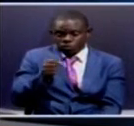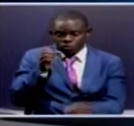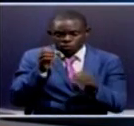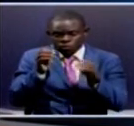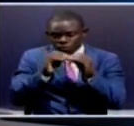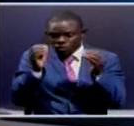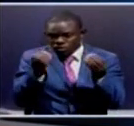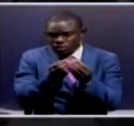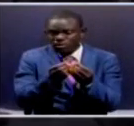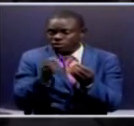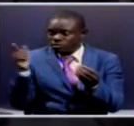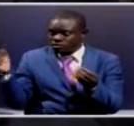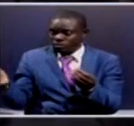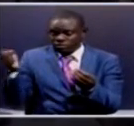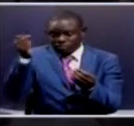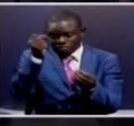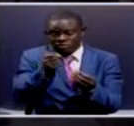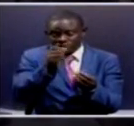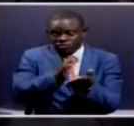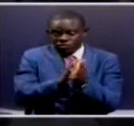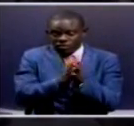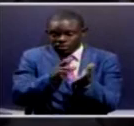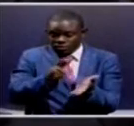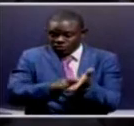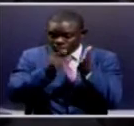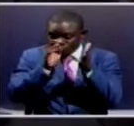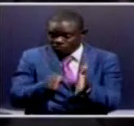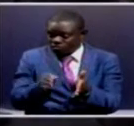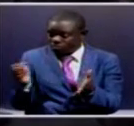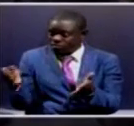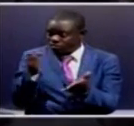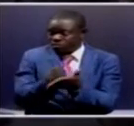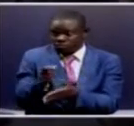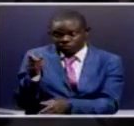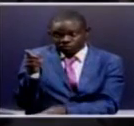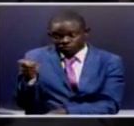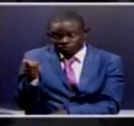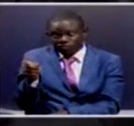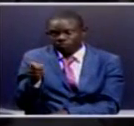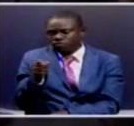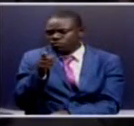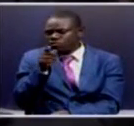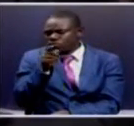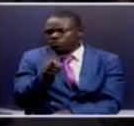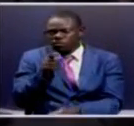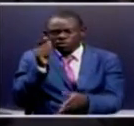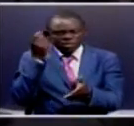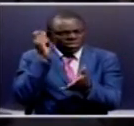as their representative, the letter to confirm that nomination will come from the Secretary to the Cabinet.